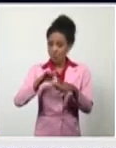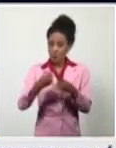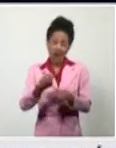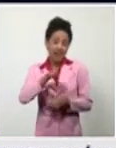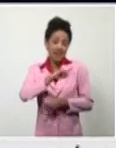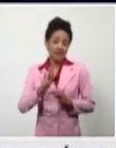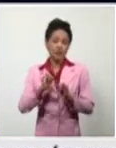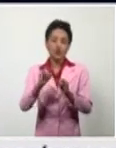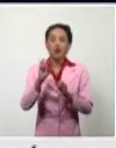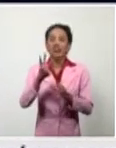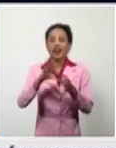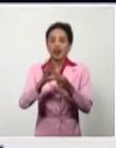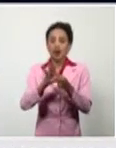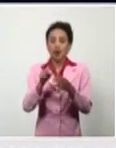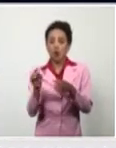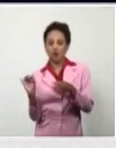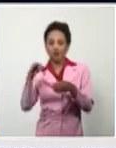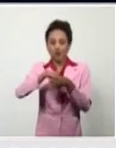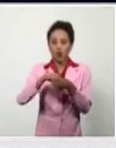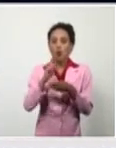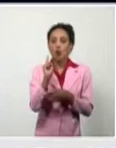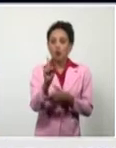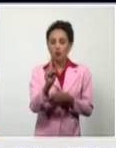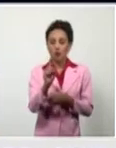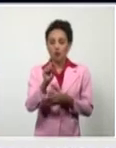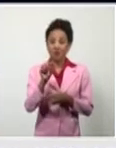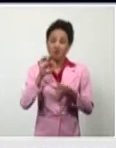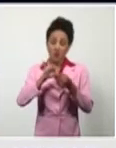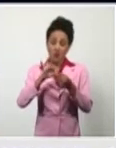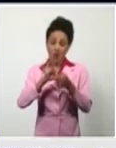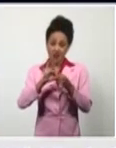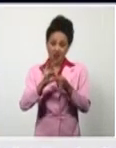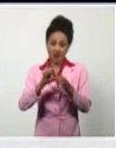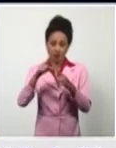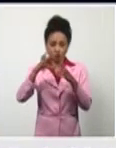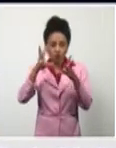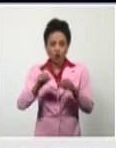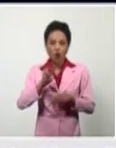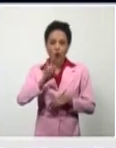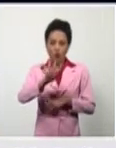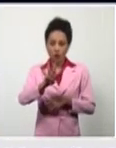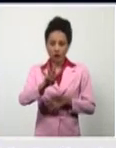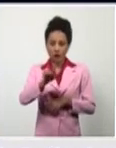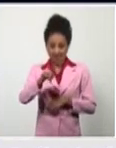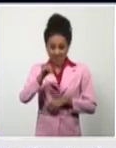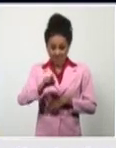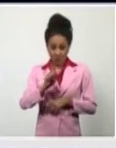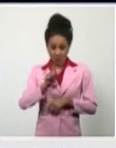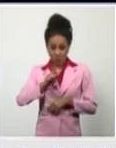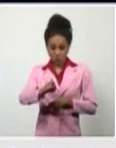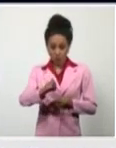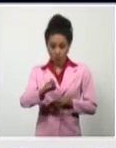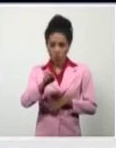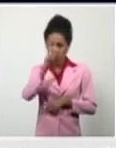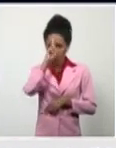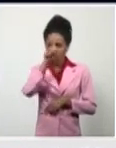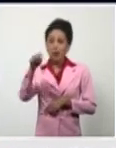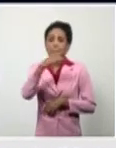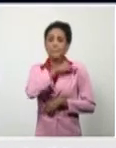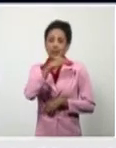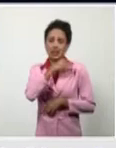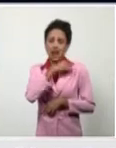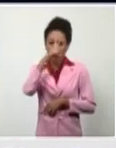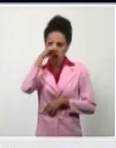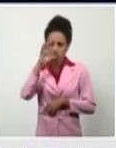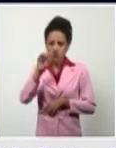And 1 is added in this condition at the Dr. Luis Diaz Soto Military Hospital here in Havana. This